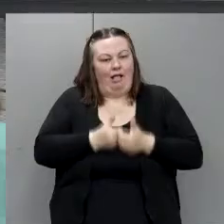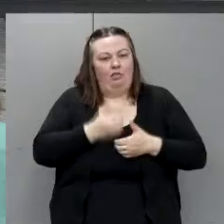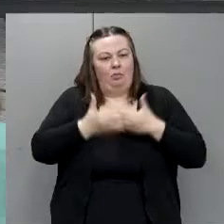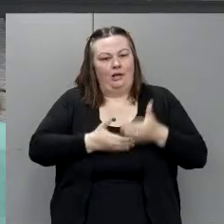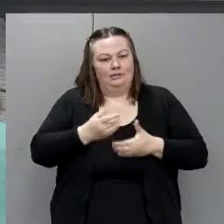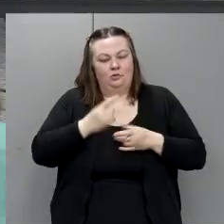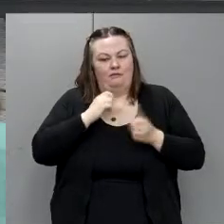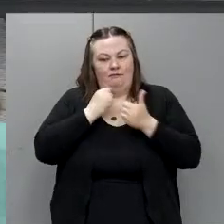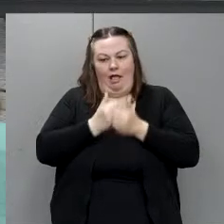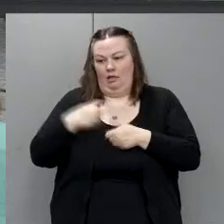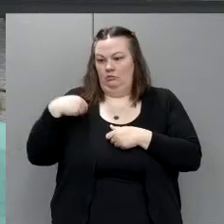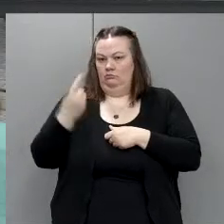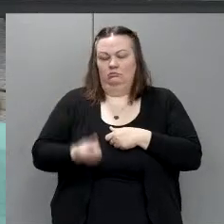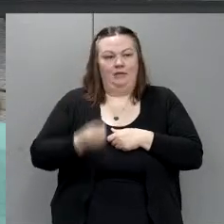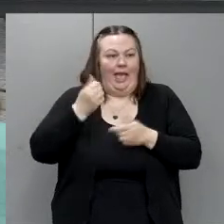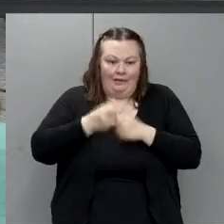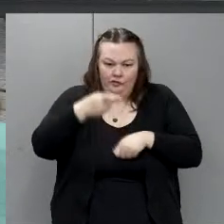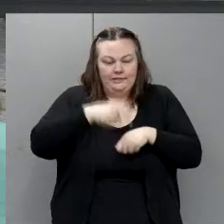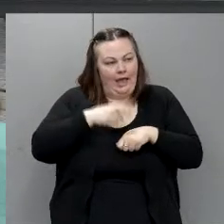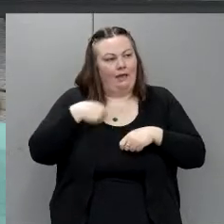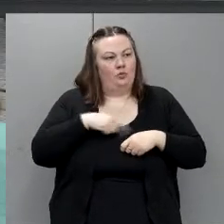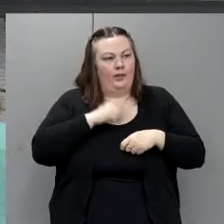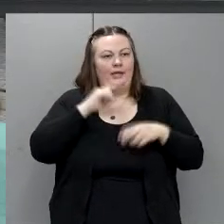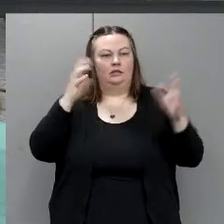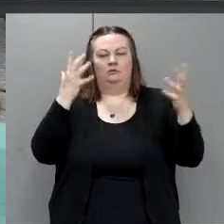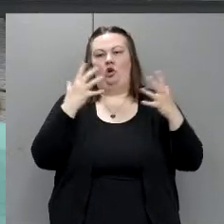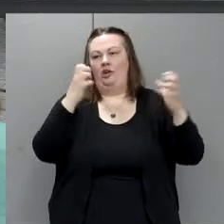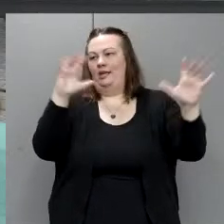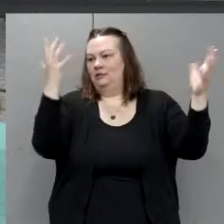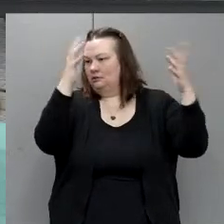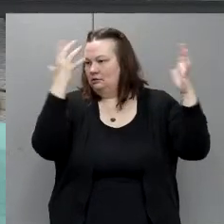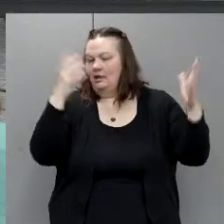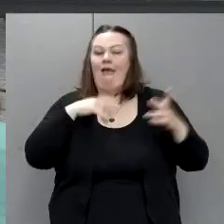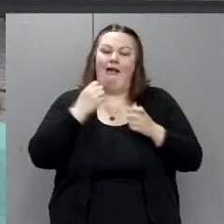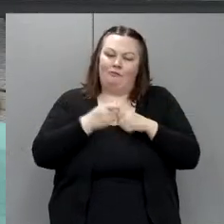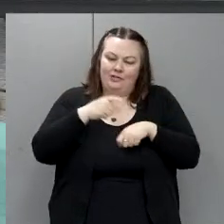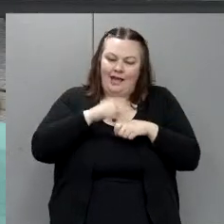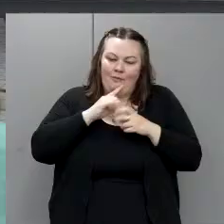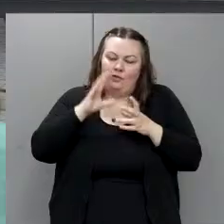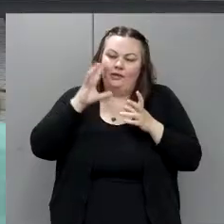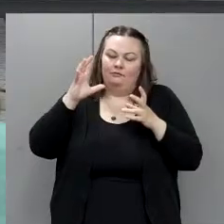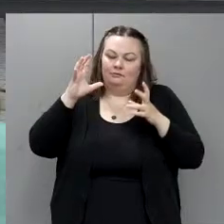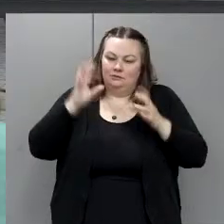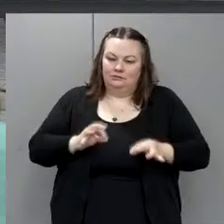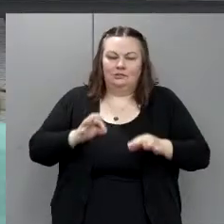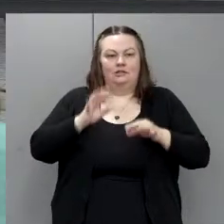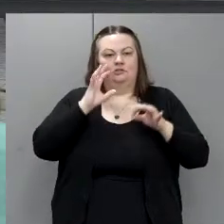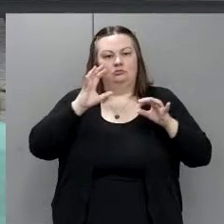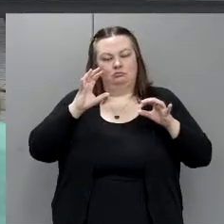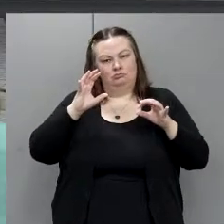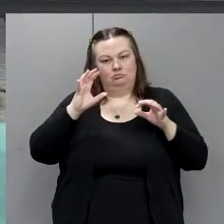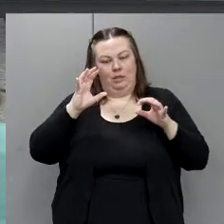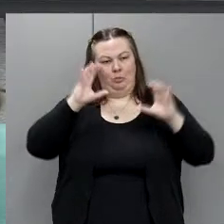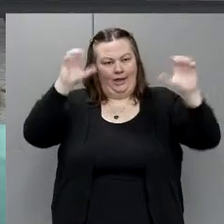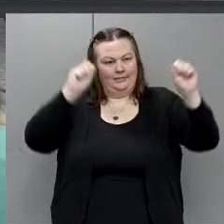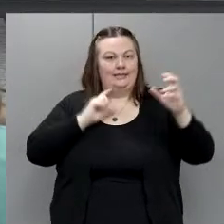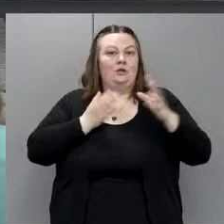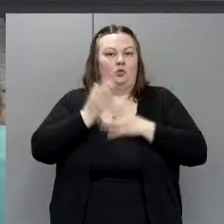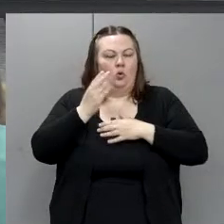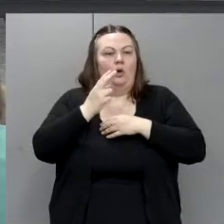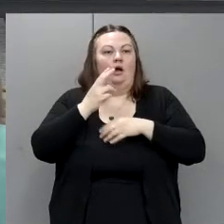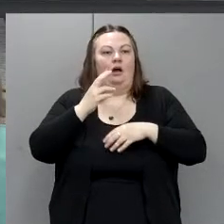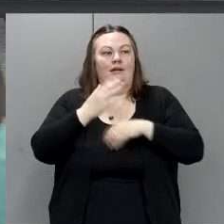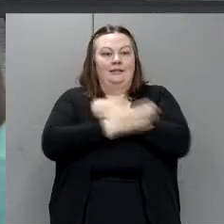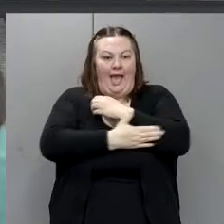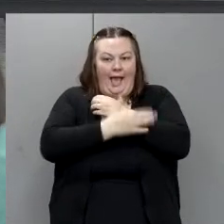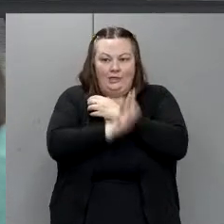we have followed every time we have chosen a president of this college, and that's through a national search.